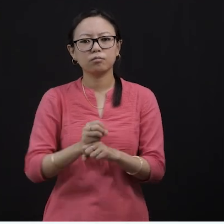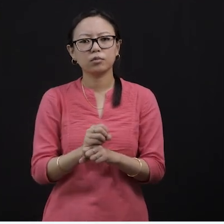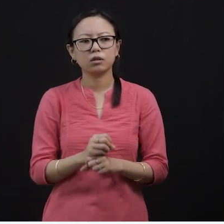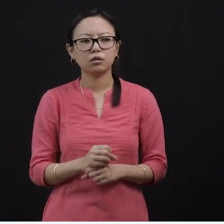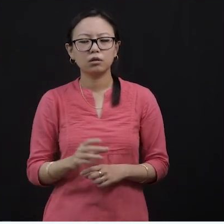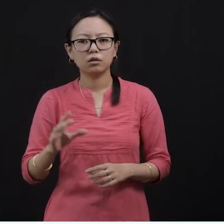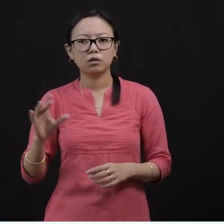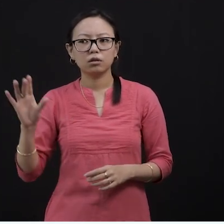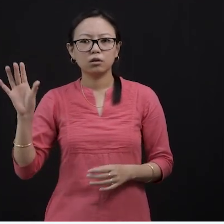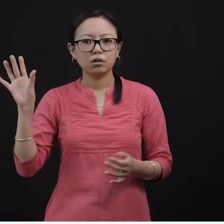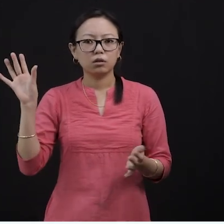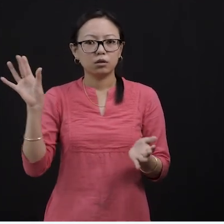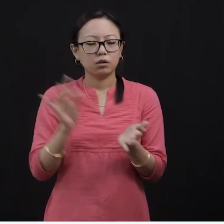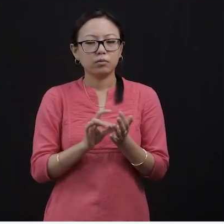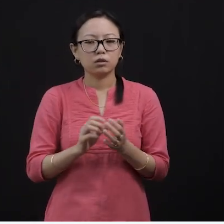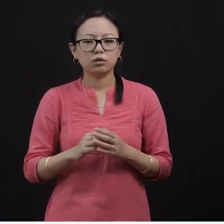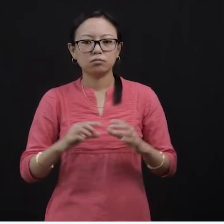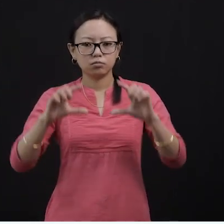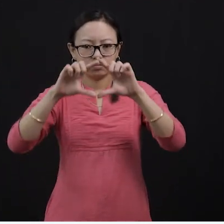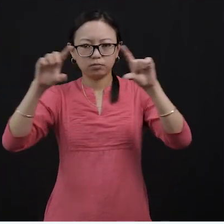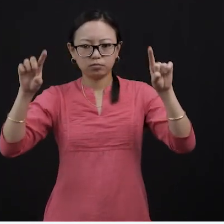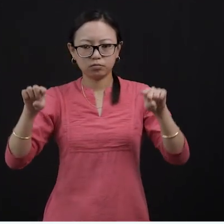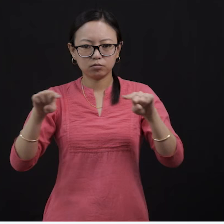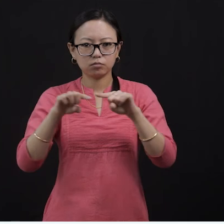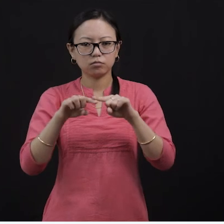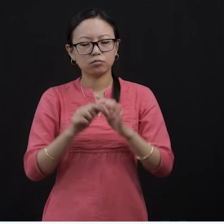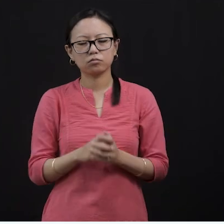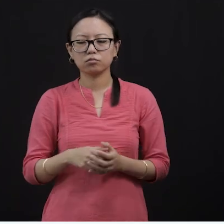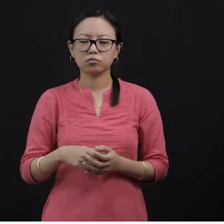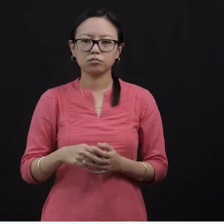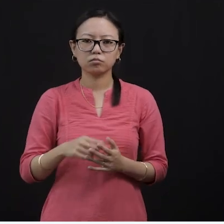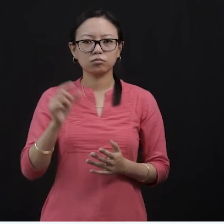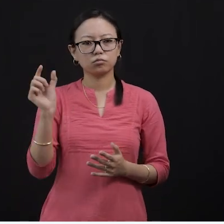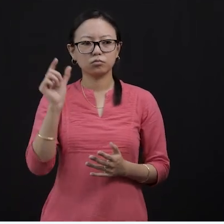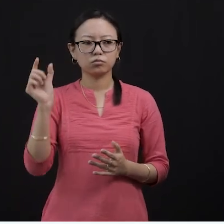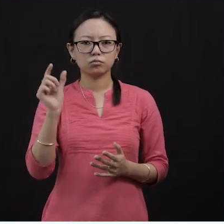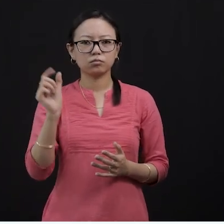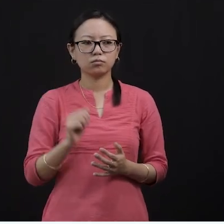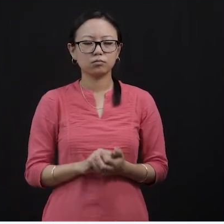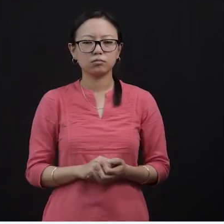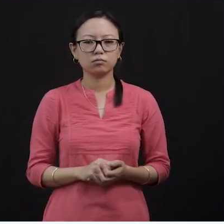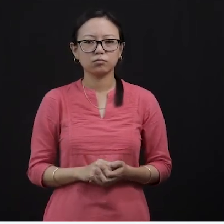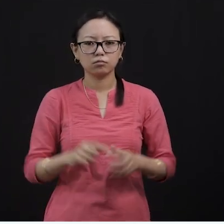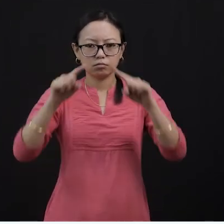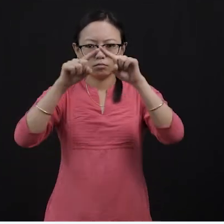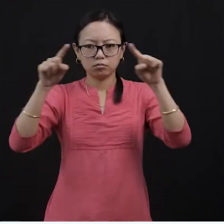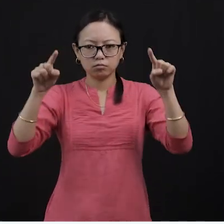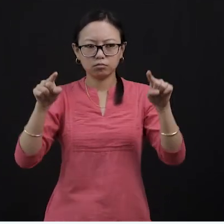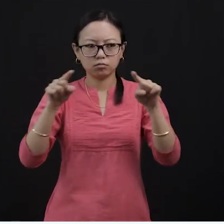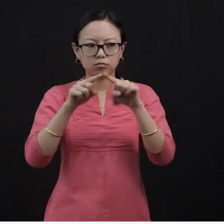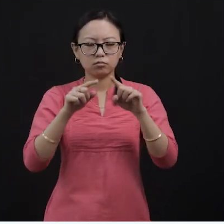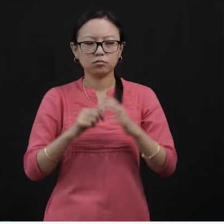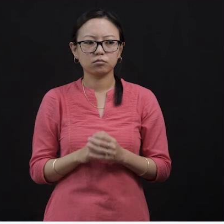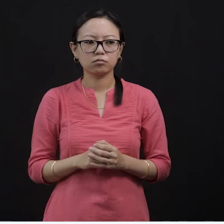And what you have to do is, you have to, this is a bar magnet, okay? This is an iron rectangular bar, and